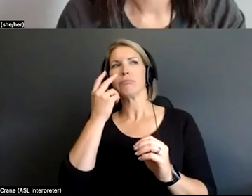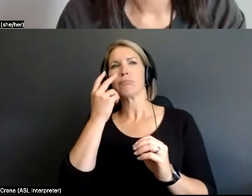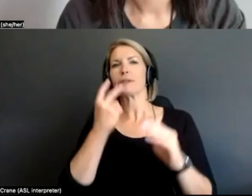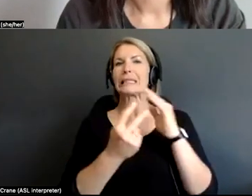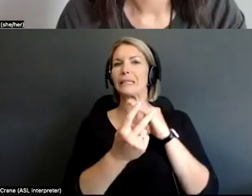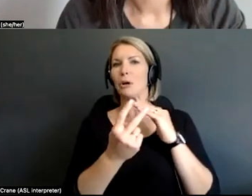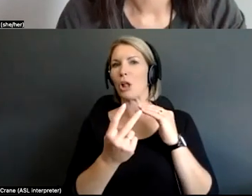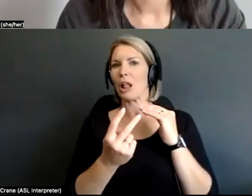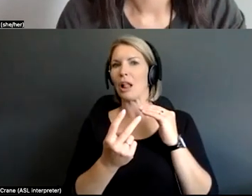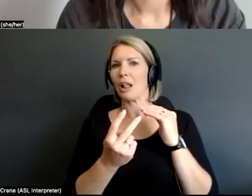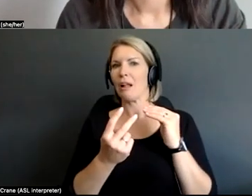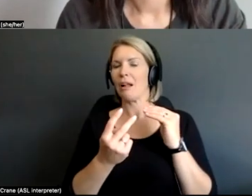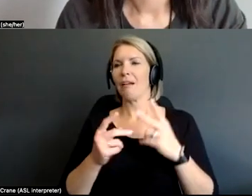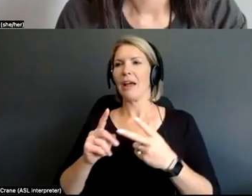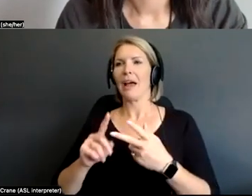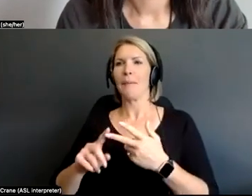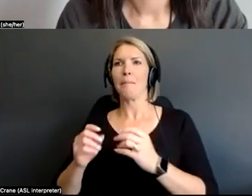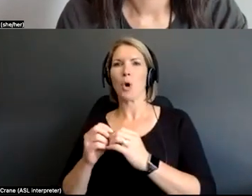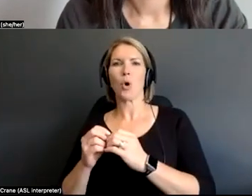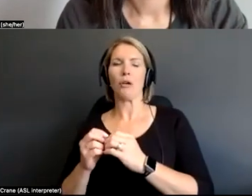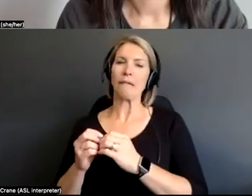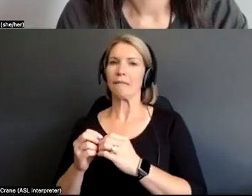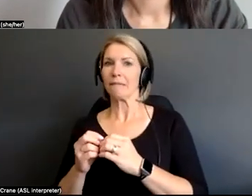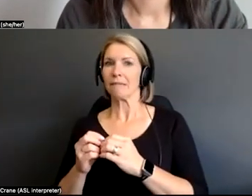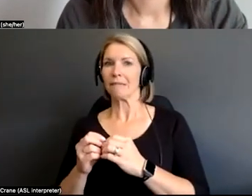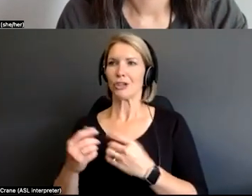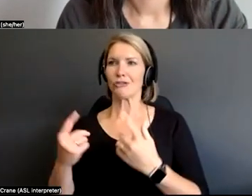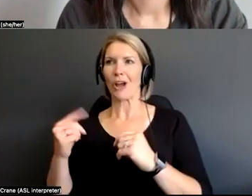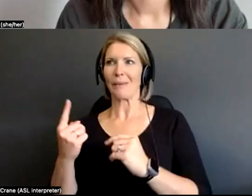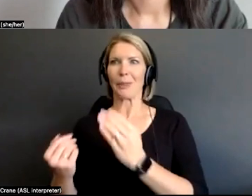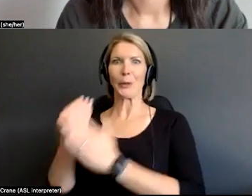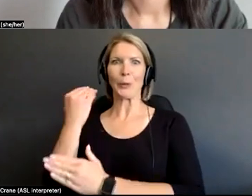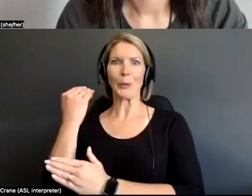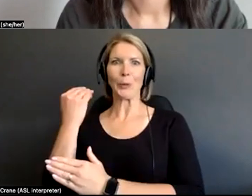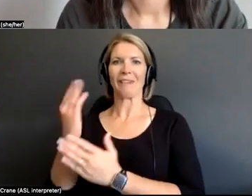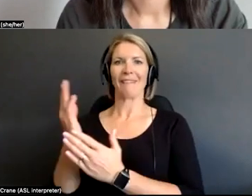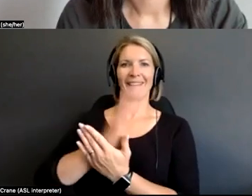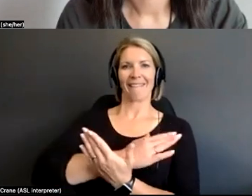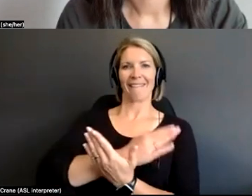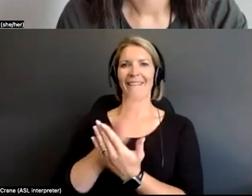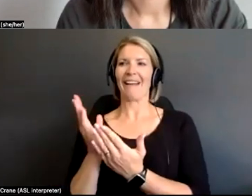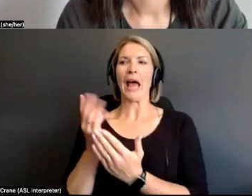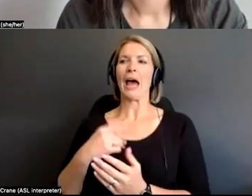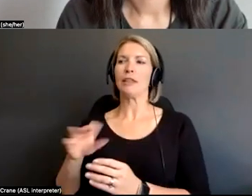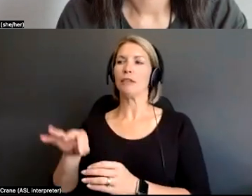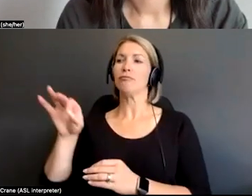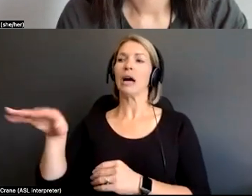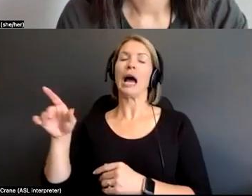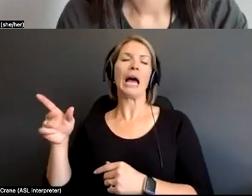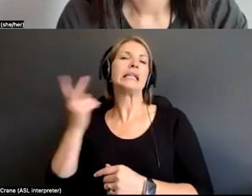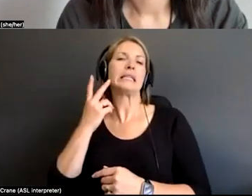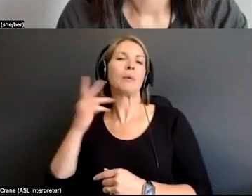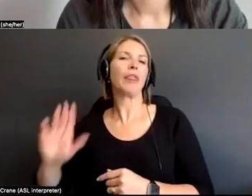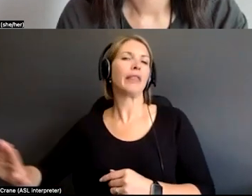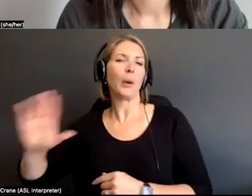more risky, and then just see what lands when everyone weighs in. I'd like to talk about the process of going through